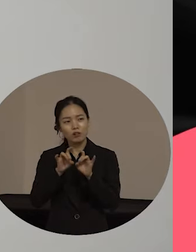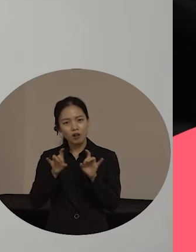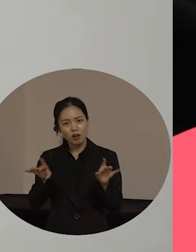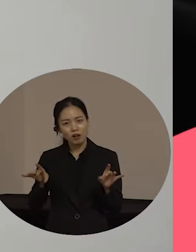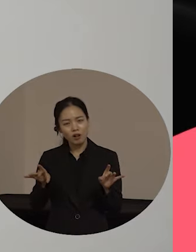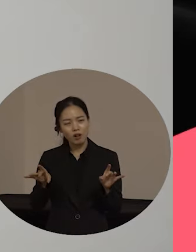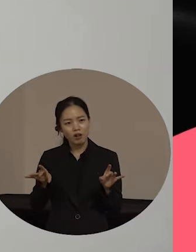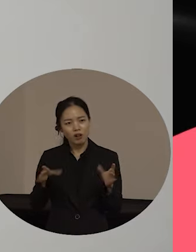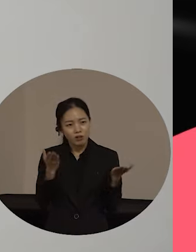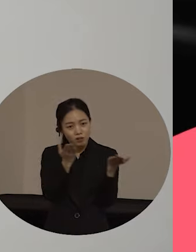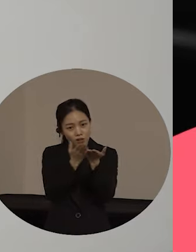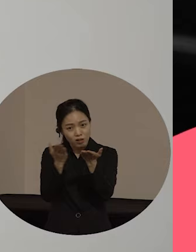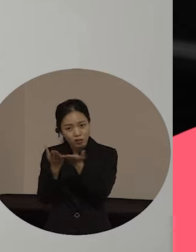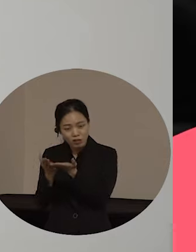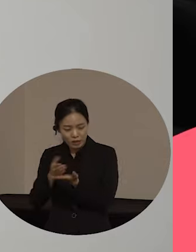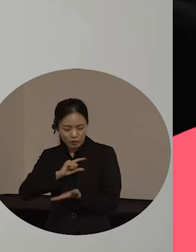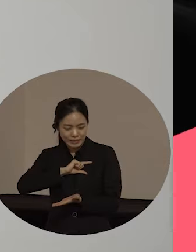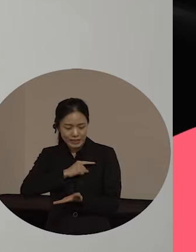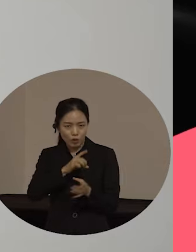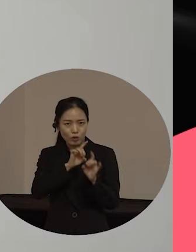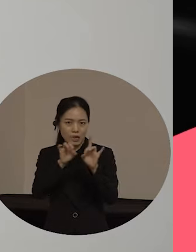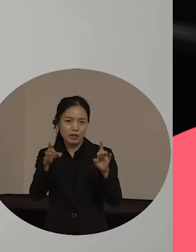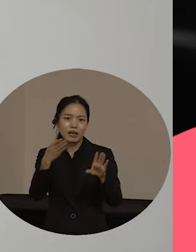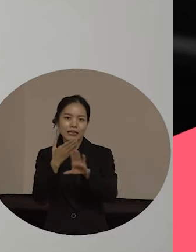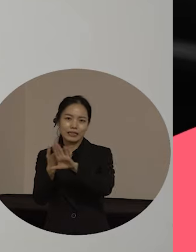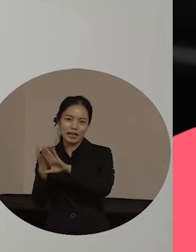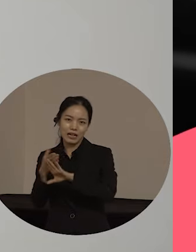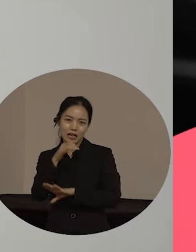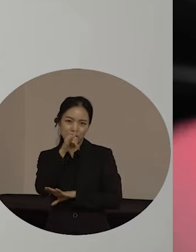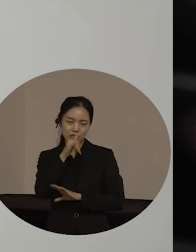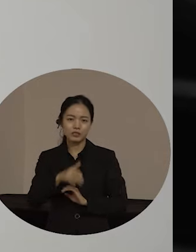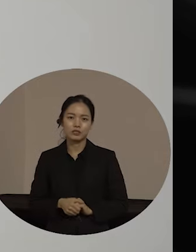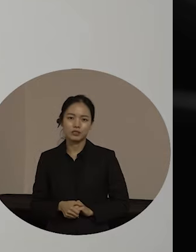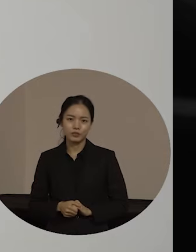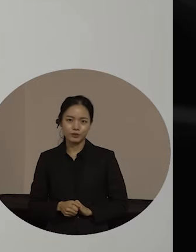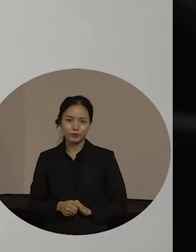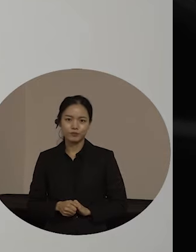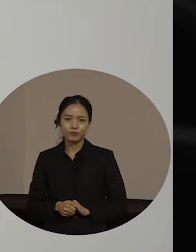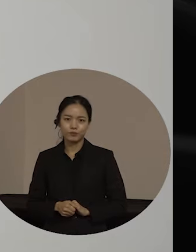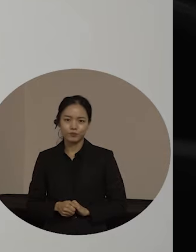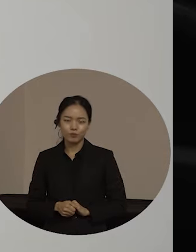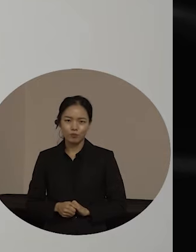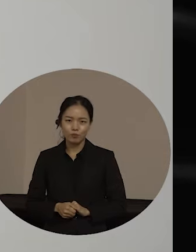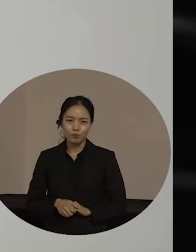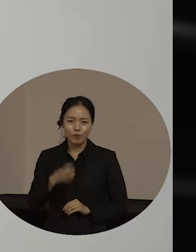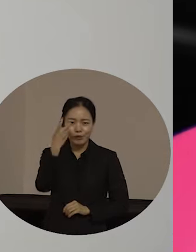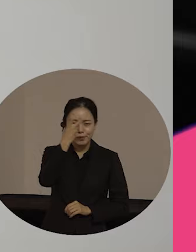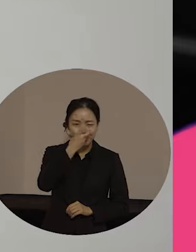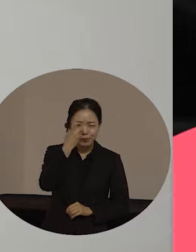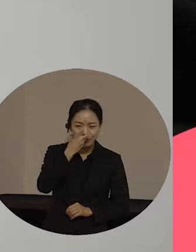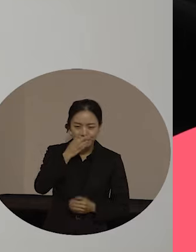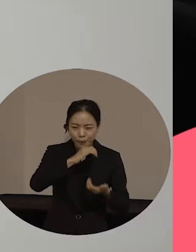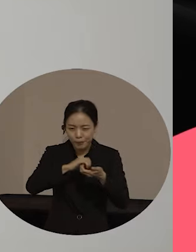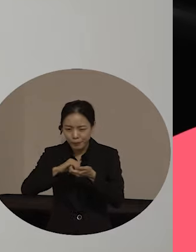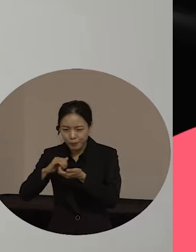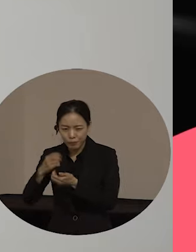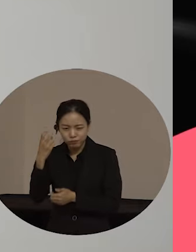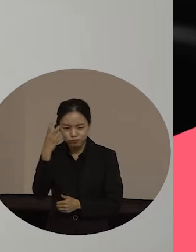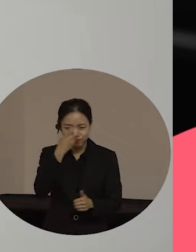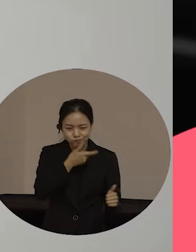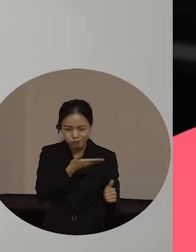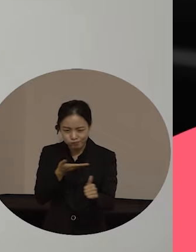have a regular survey or evaluation, so we really do evaluate how qualified the teachers are. And I'm happy to tell